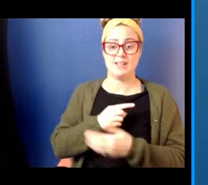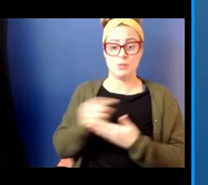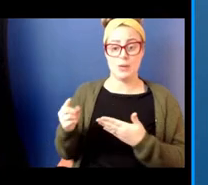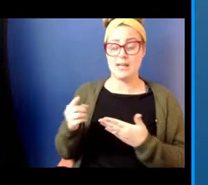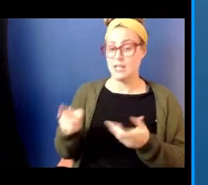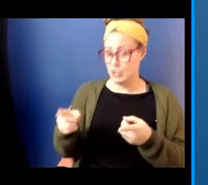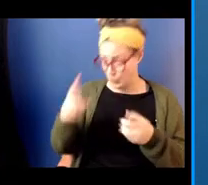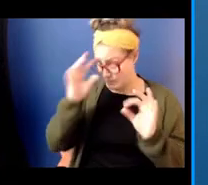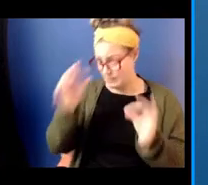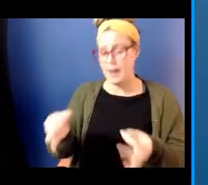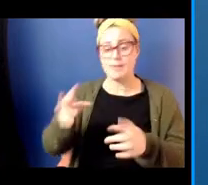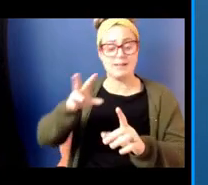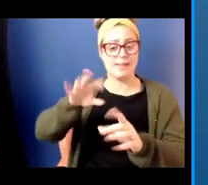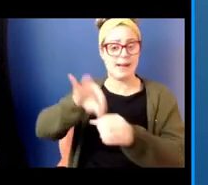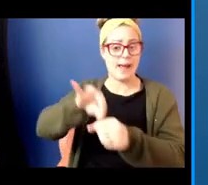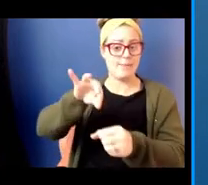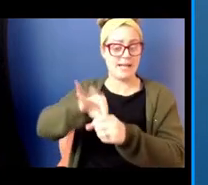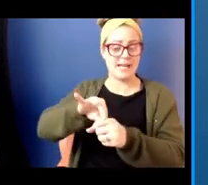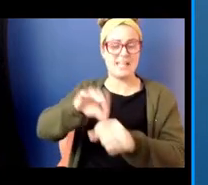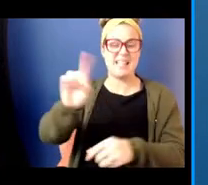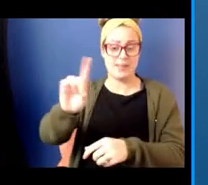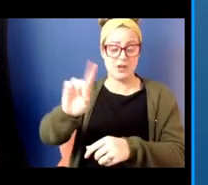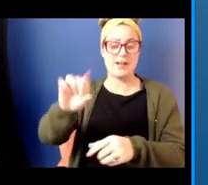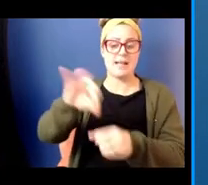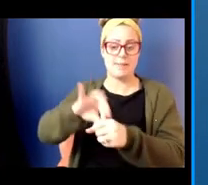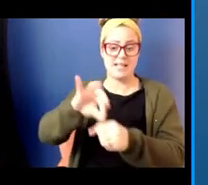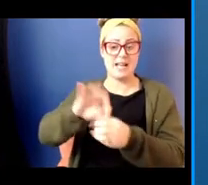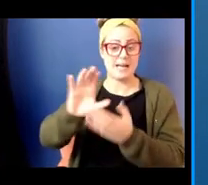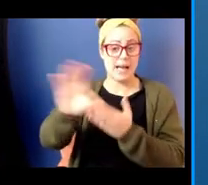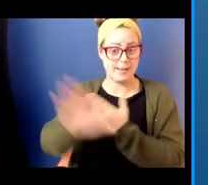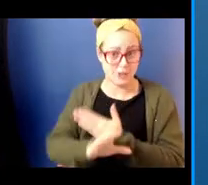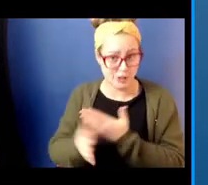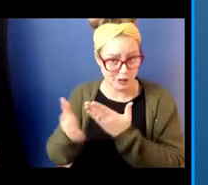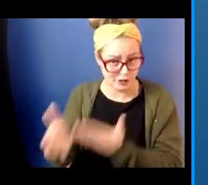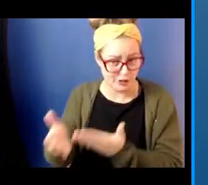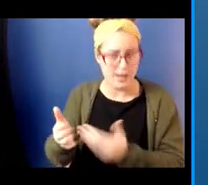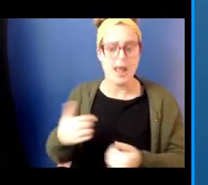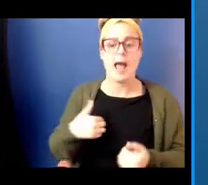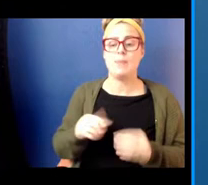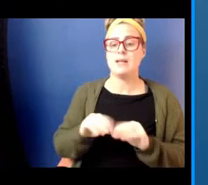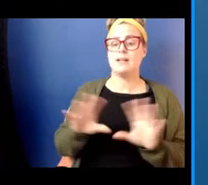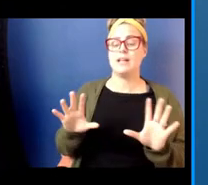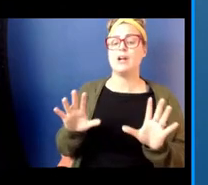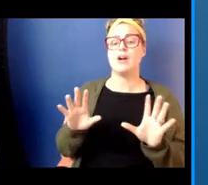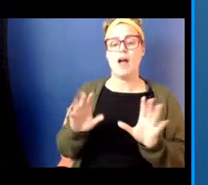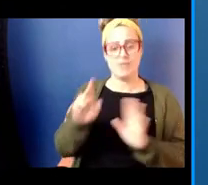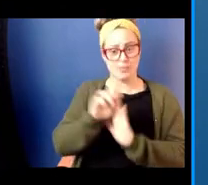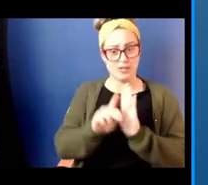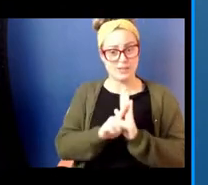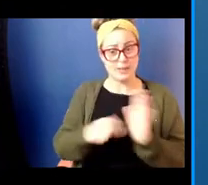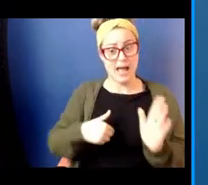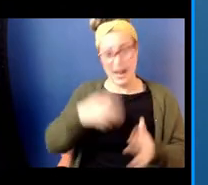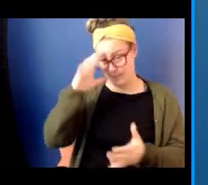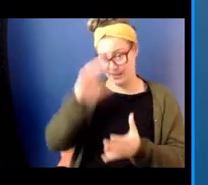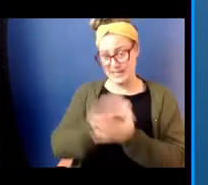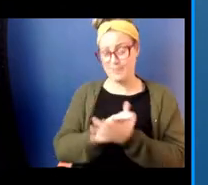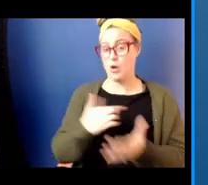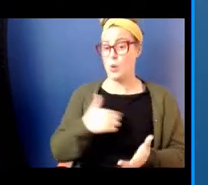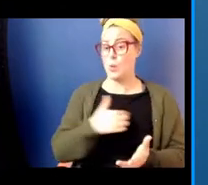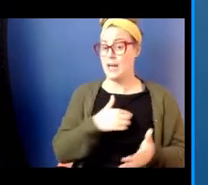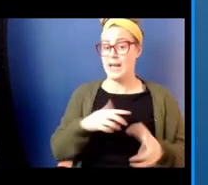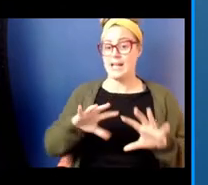I want to be clear about the principles I believe we as a party should allow to guide our process